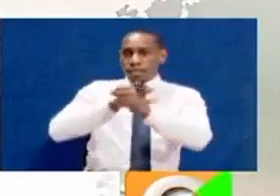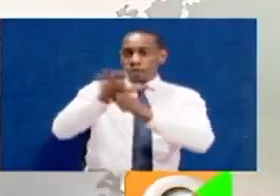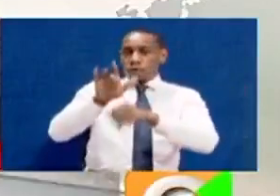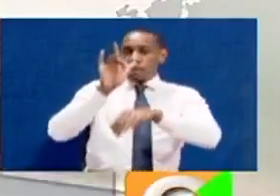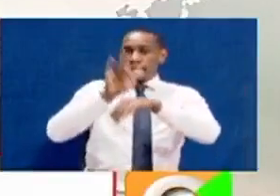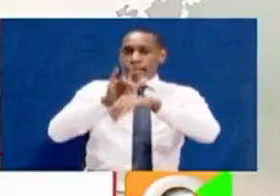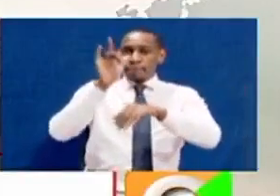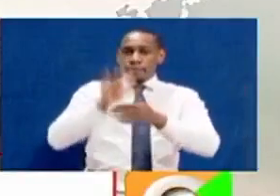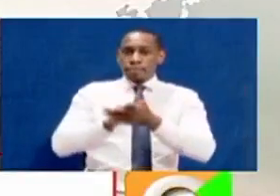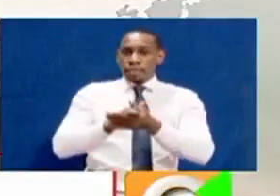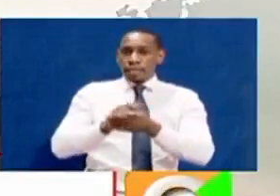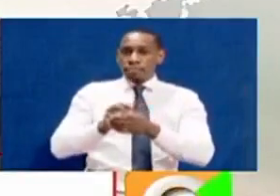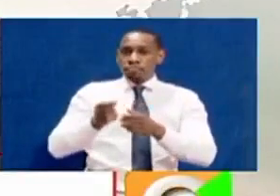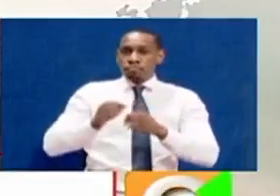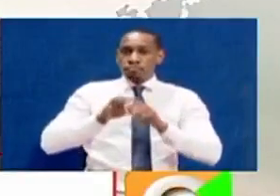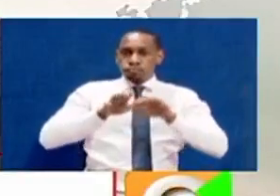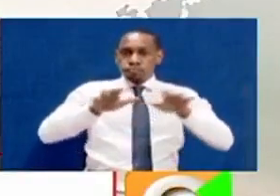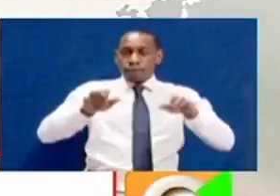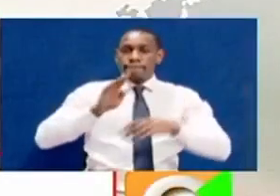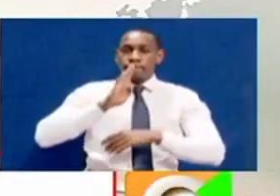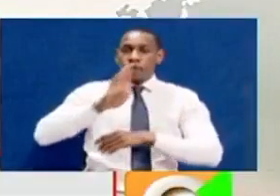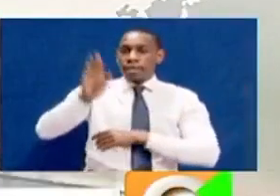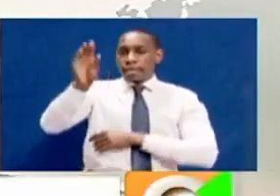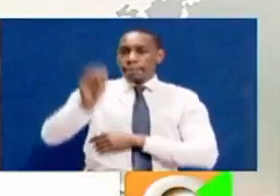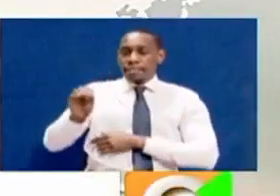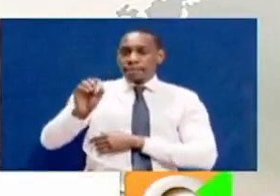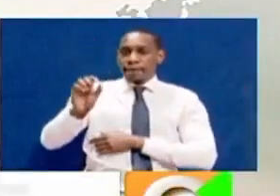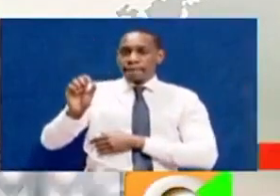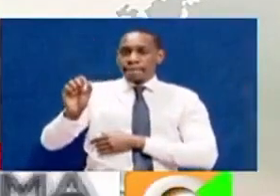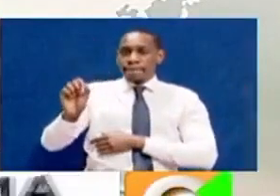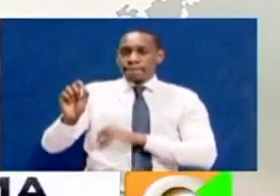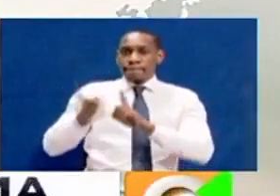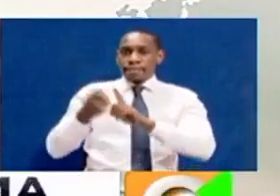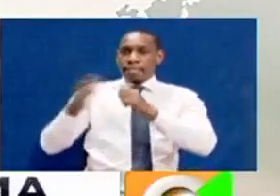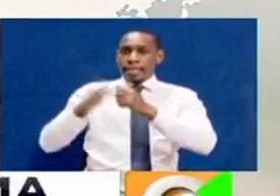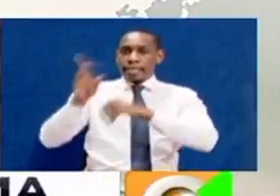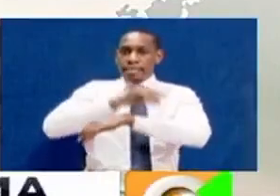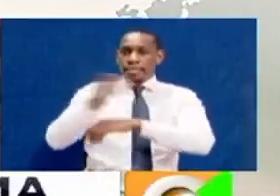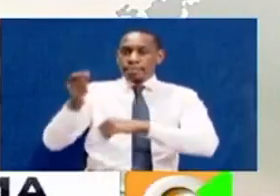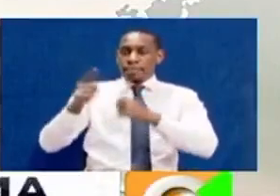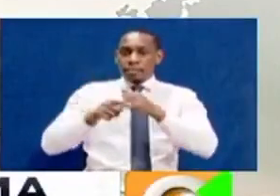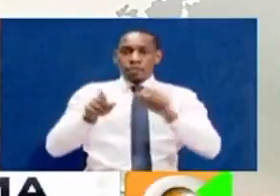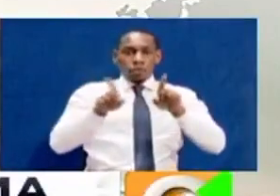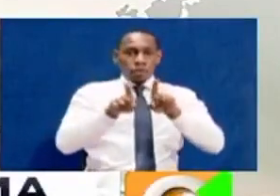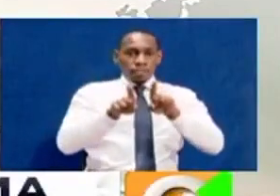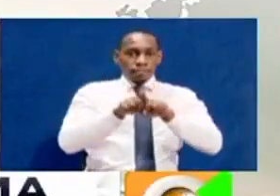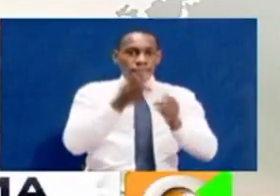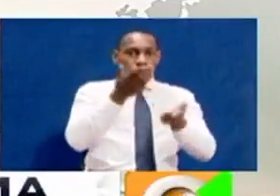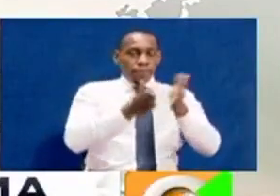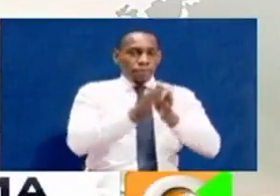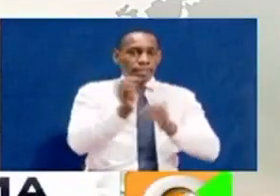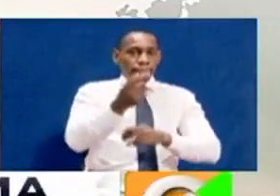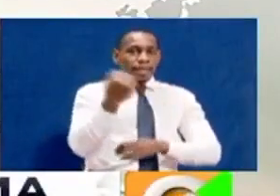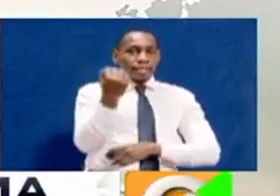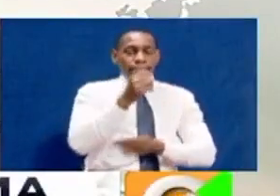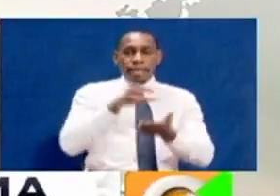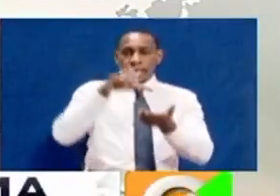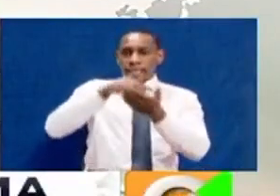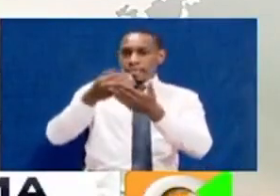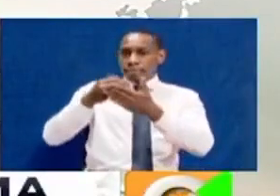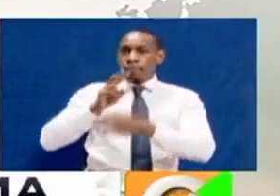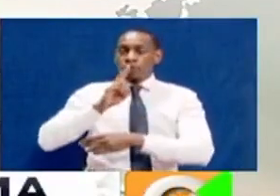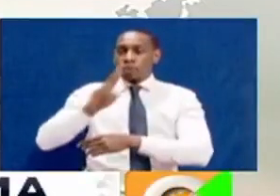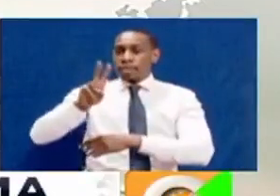COVID-19 infections surged by 400% in the first 9 days of June compared to the same period in May. The cases soared